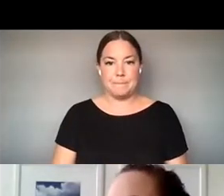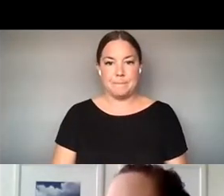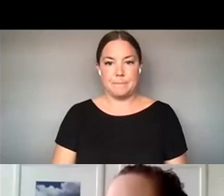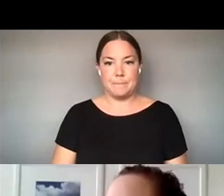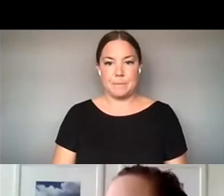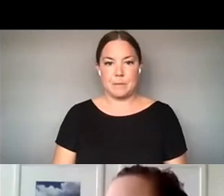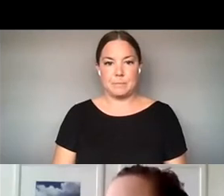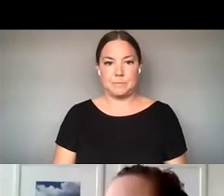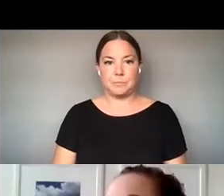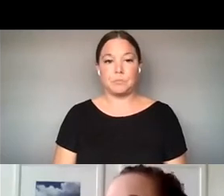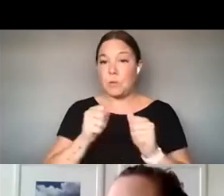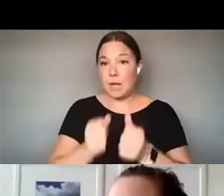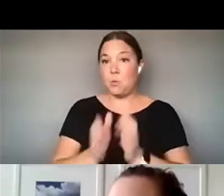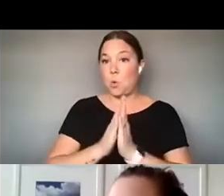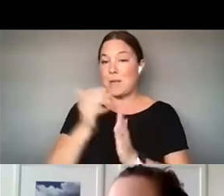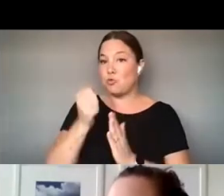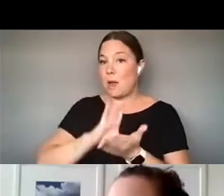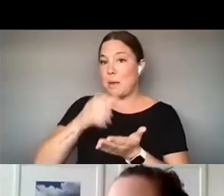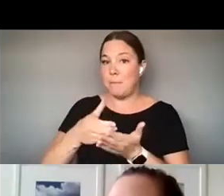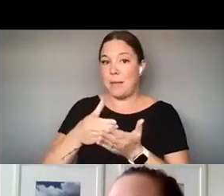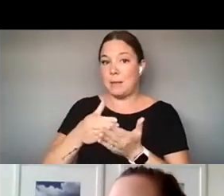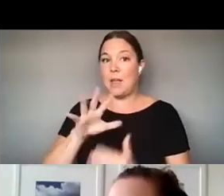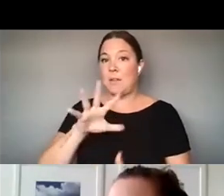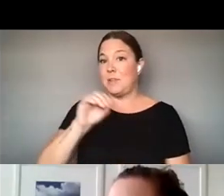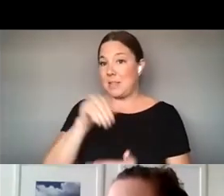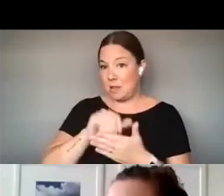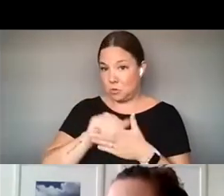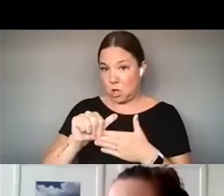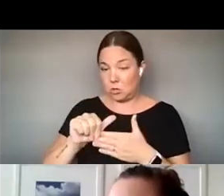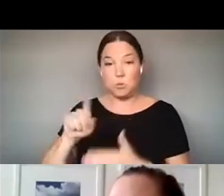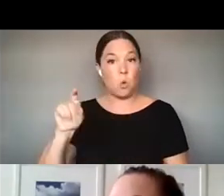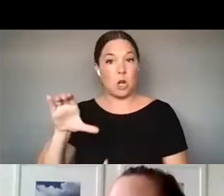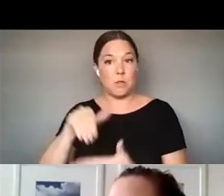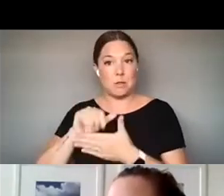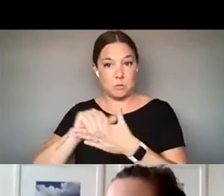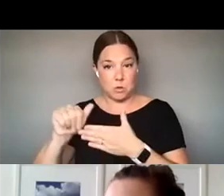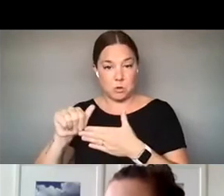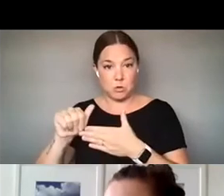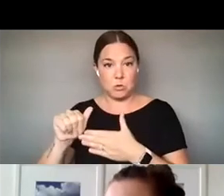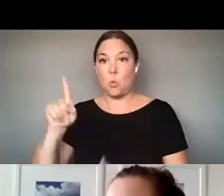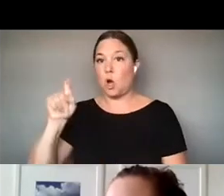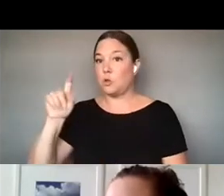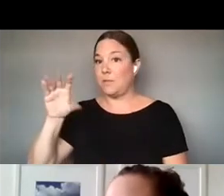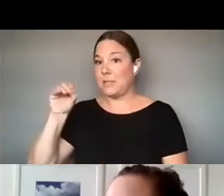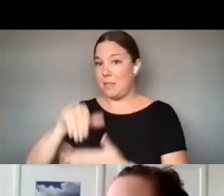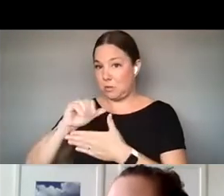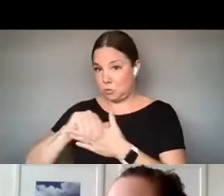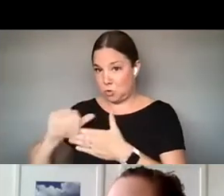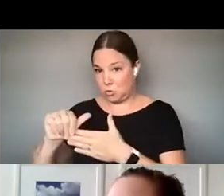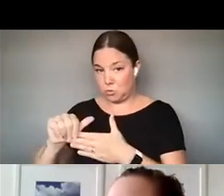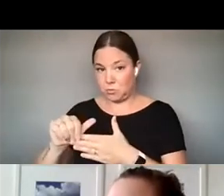You may request a grant amount of $50,000, $100,000, or $150,000.